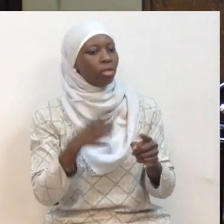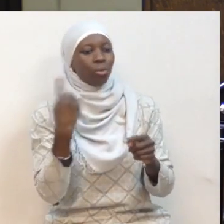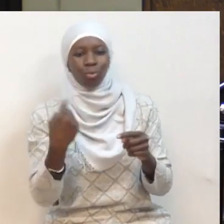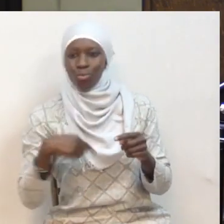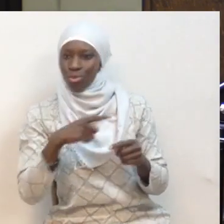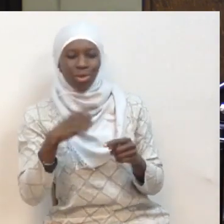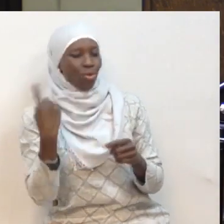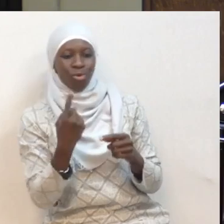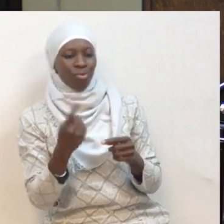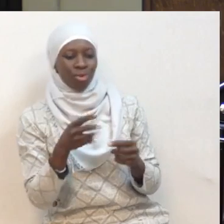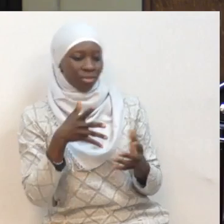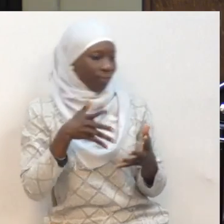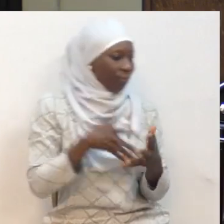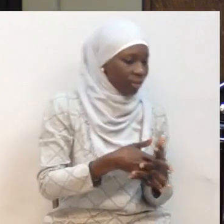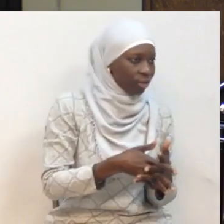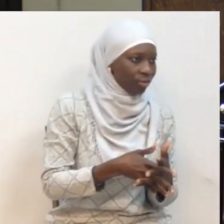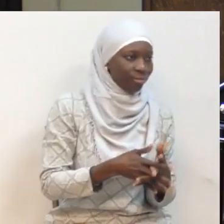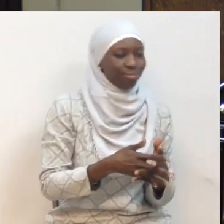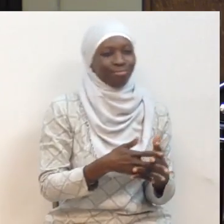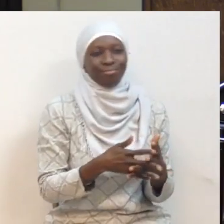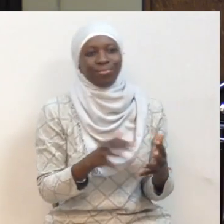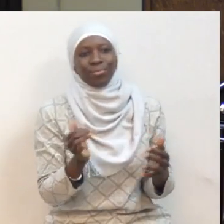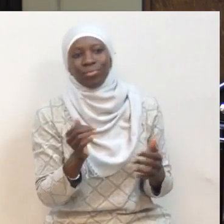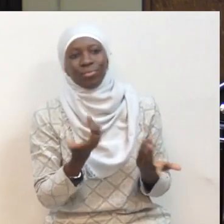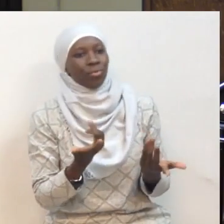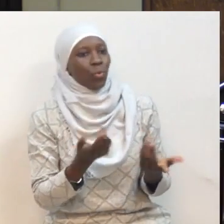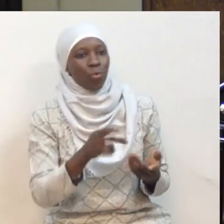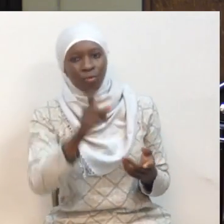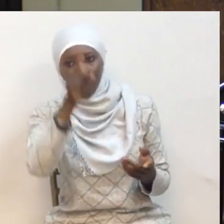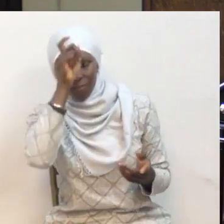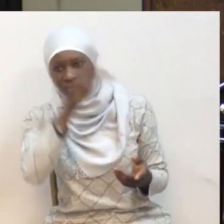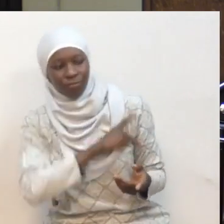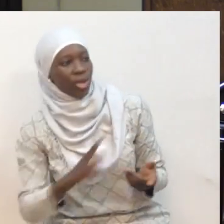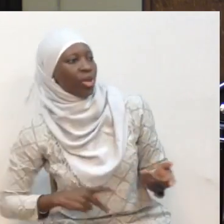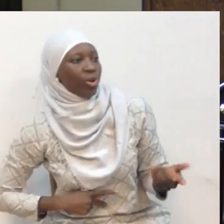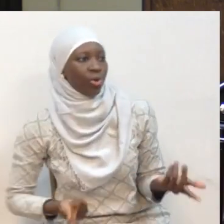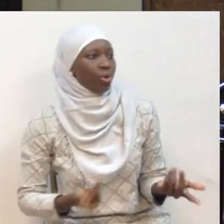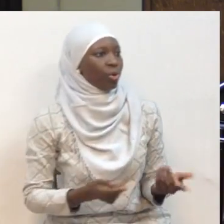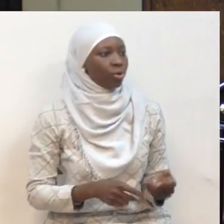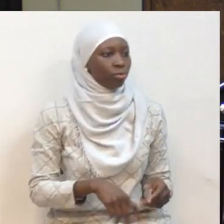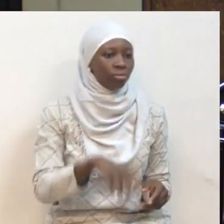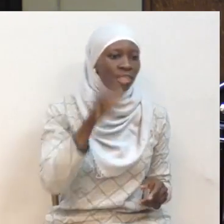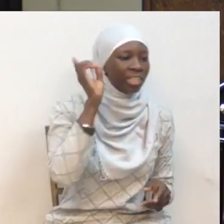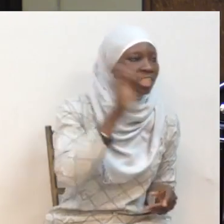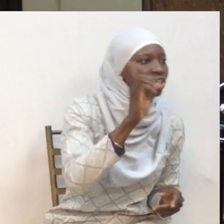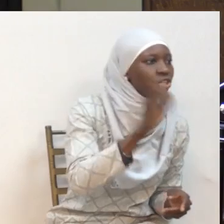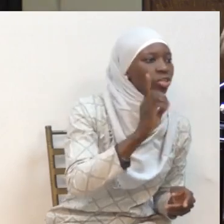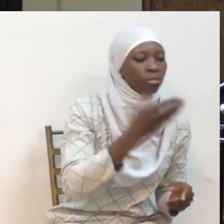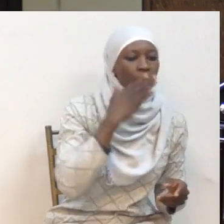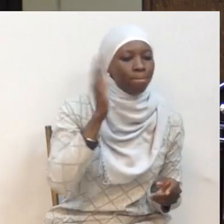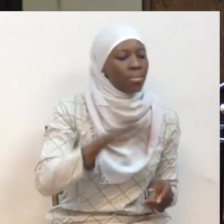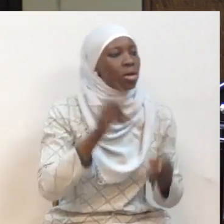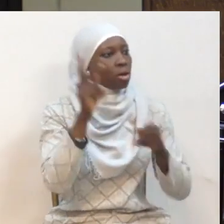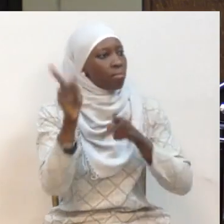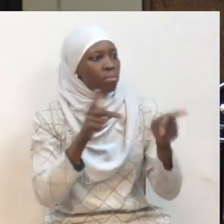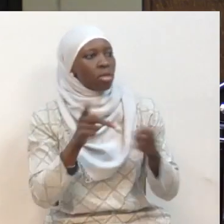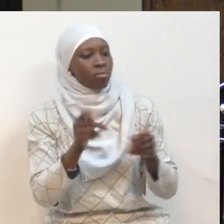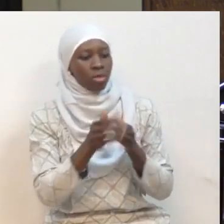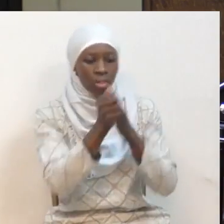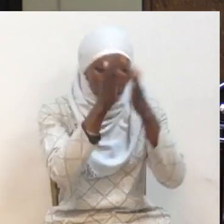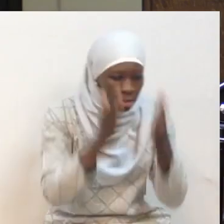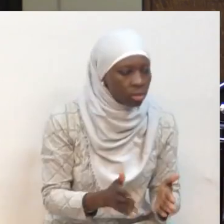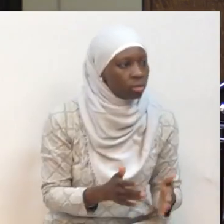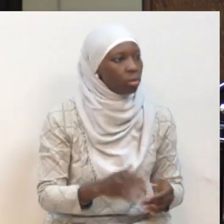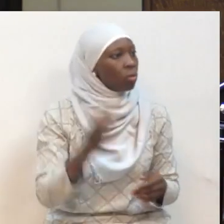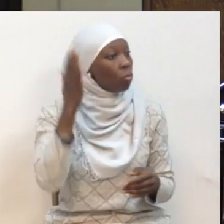pharaohs and tyrants and despots. So we get them because we secrete them